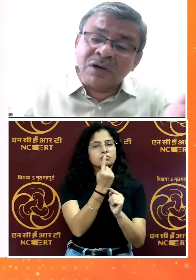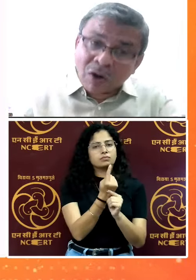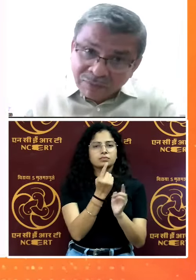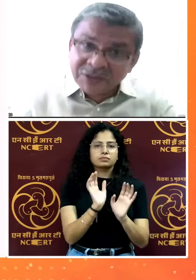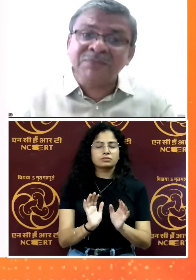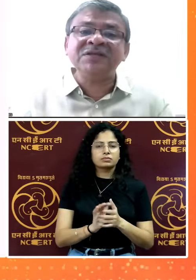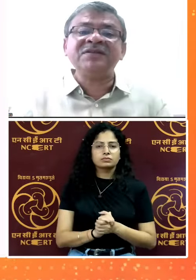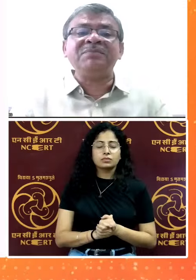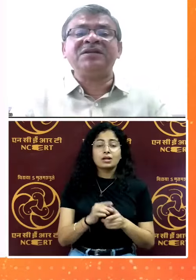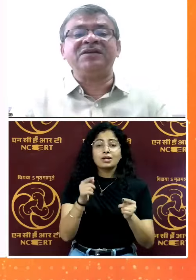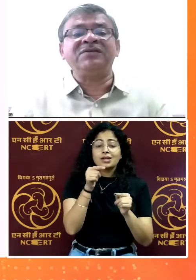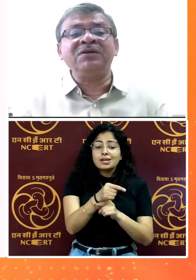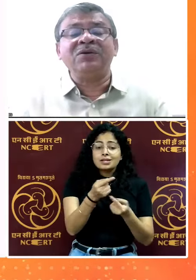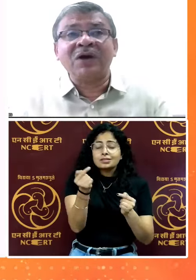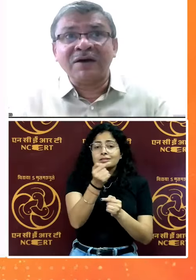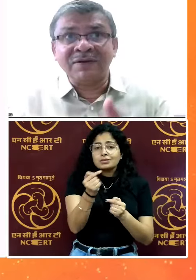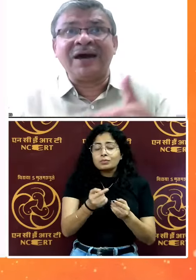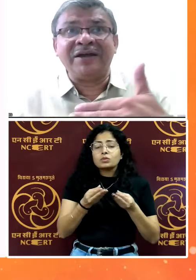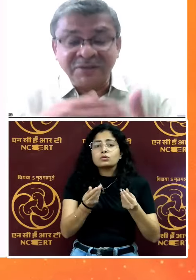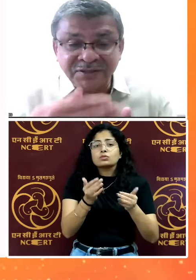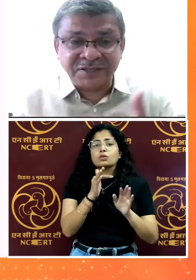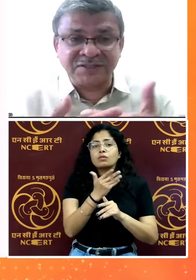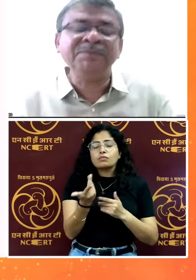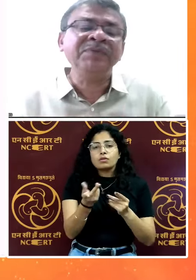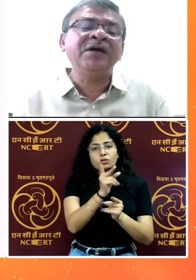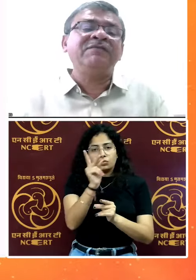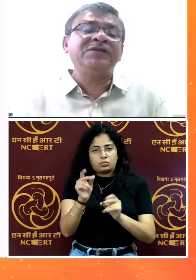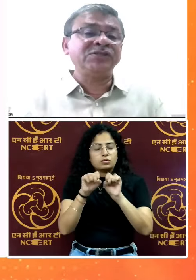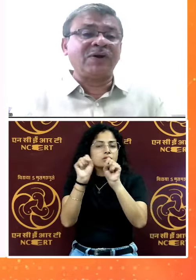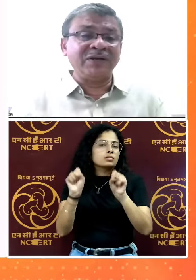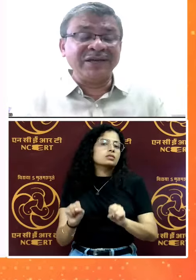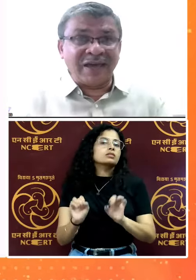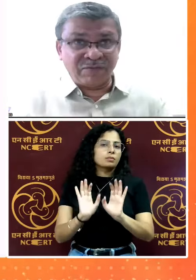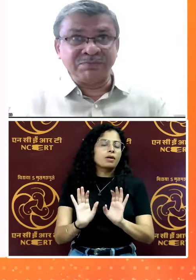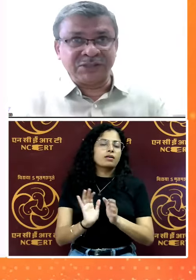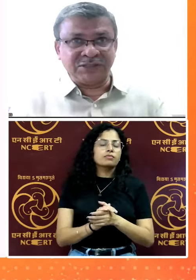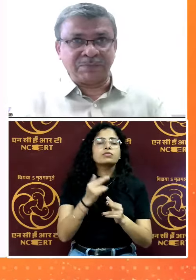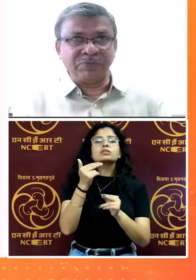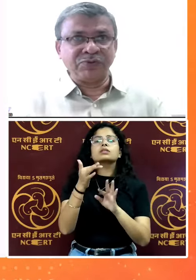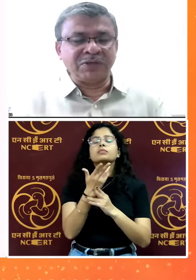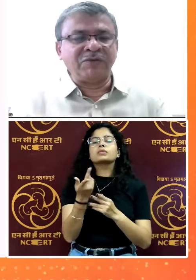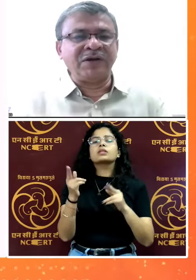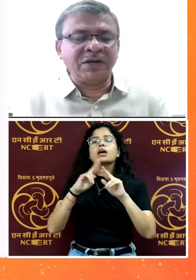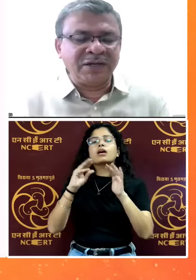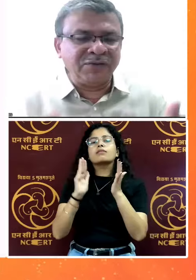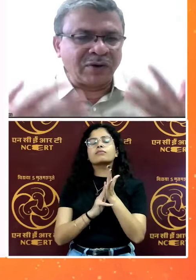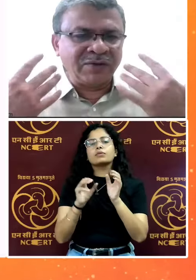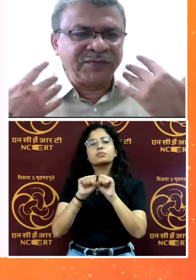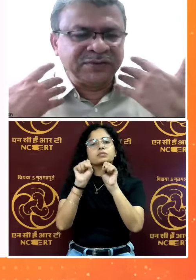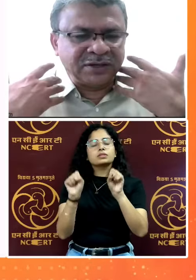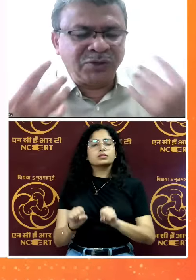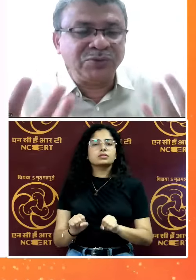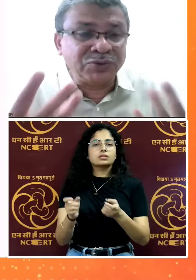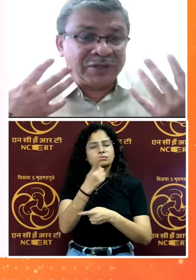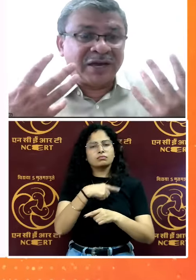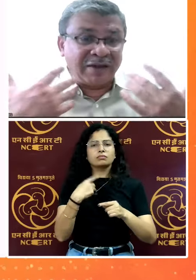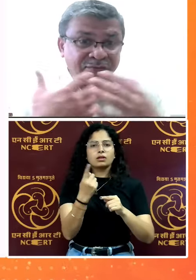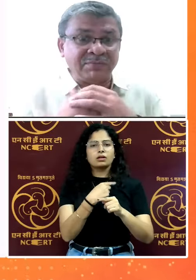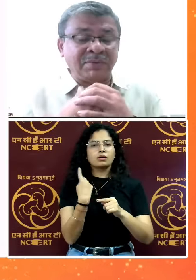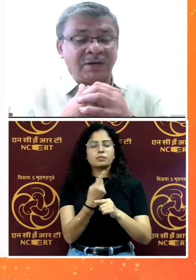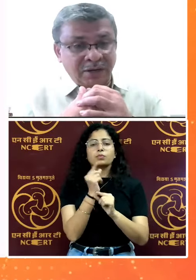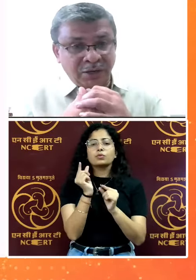to overcome this limitation, you have another system which is called the FM system. So nowadays all of us are used to